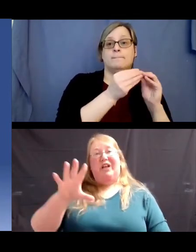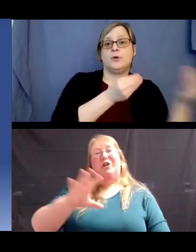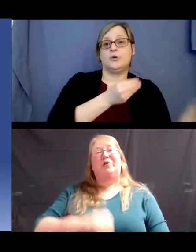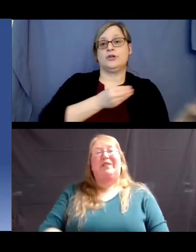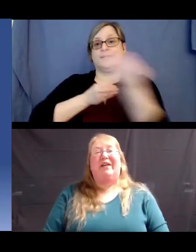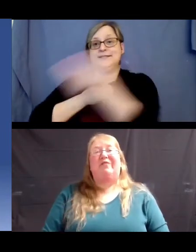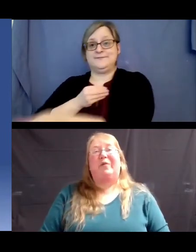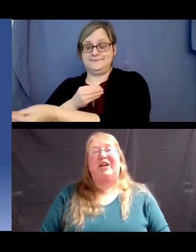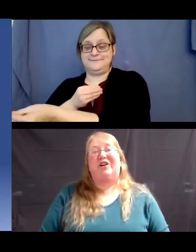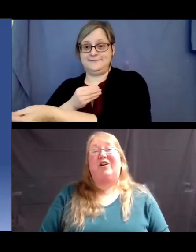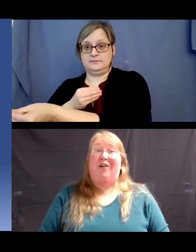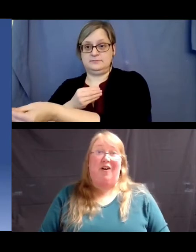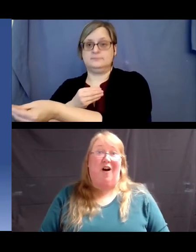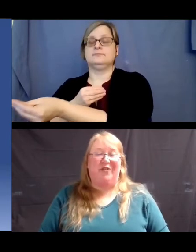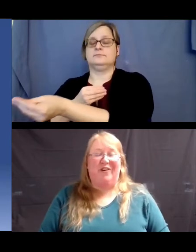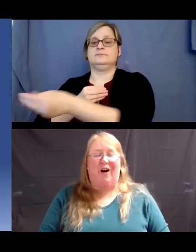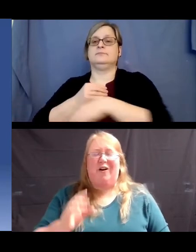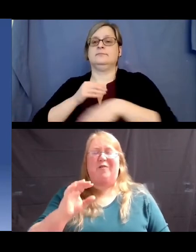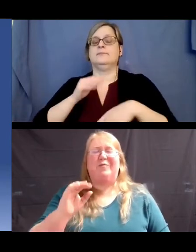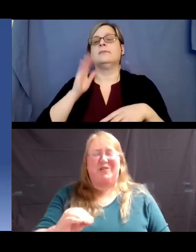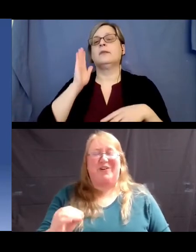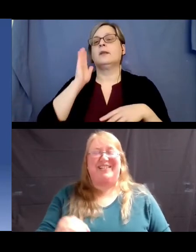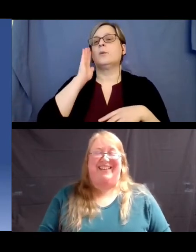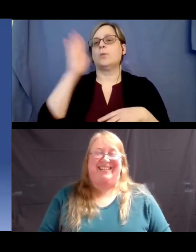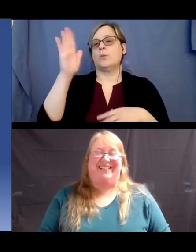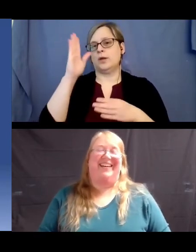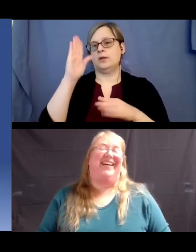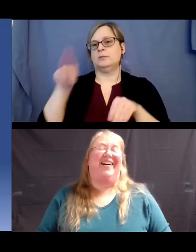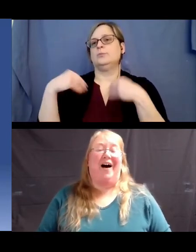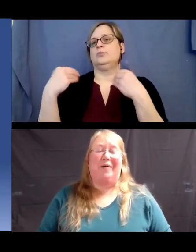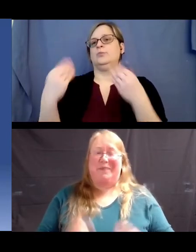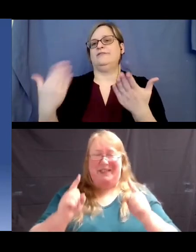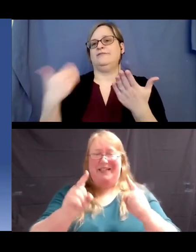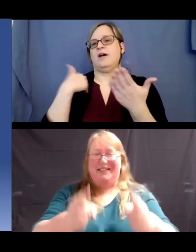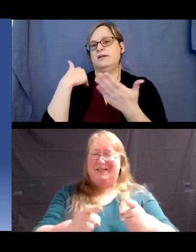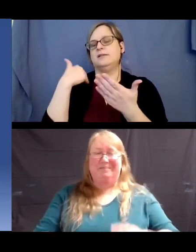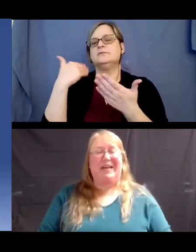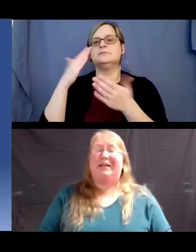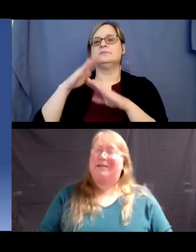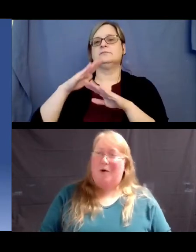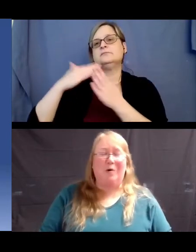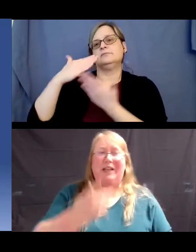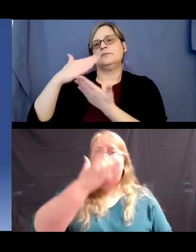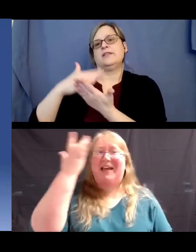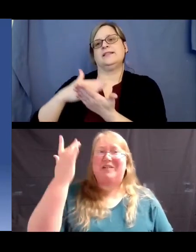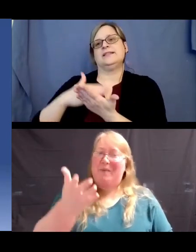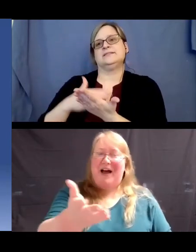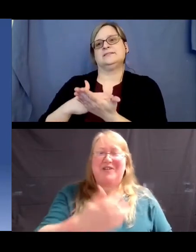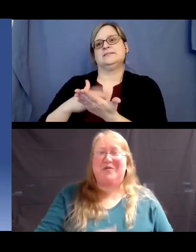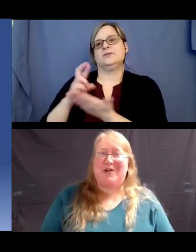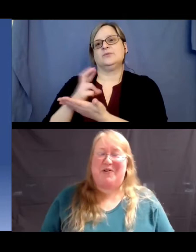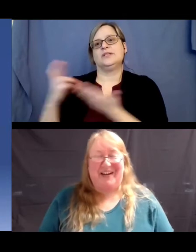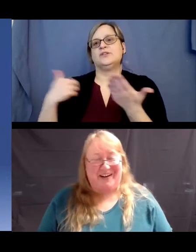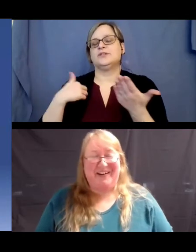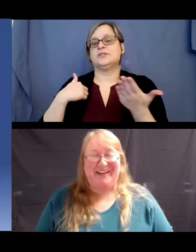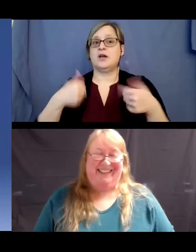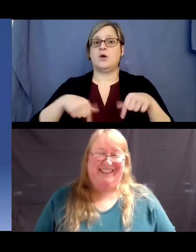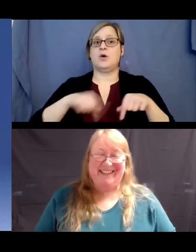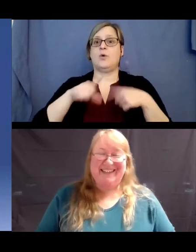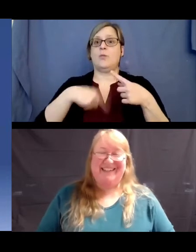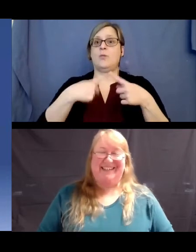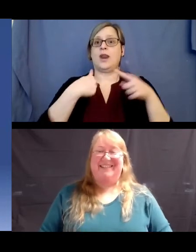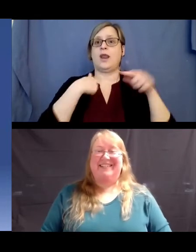But we'll include that information on our resource list, since it totally blanked my mind to include it here.